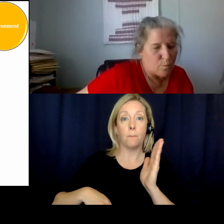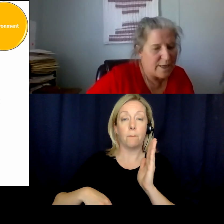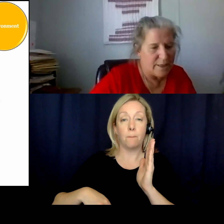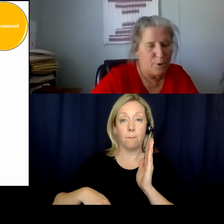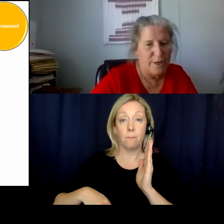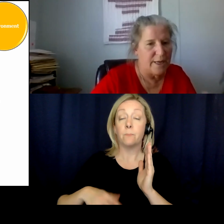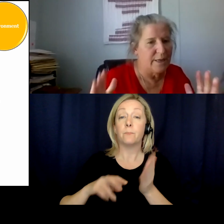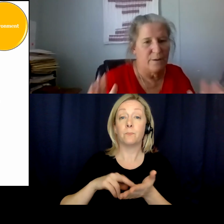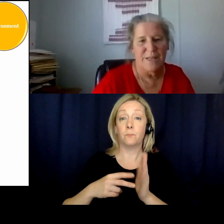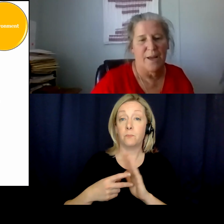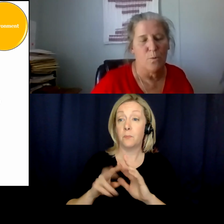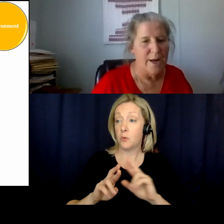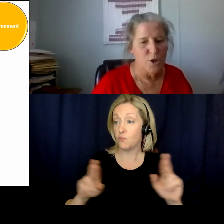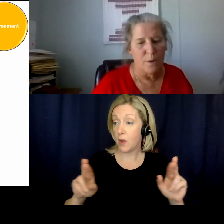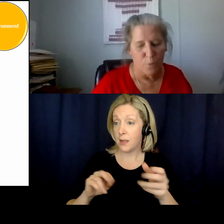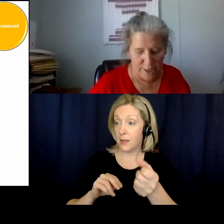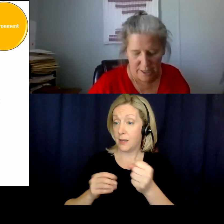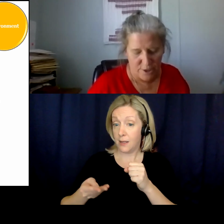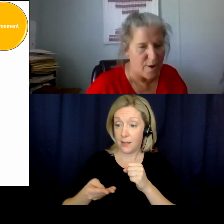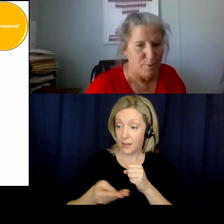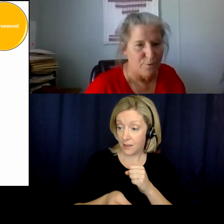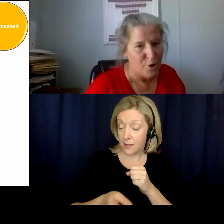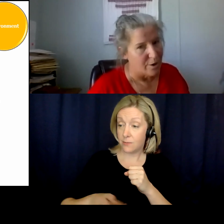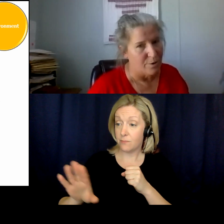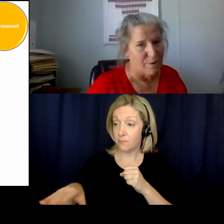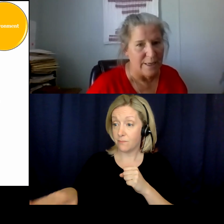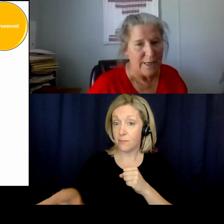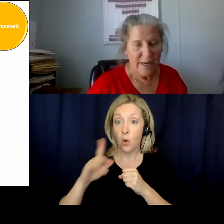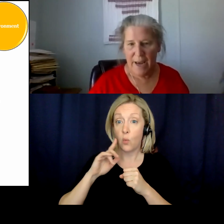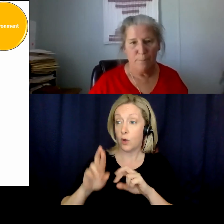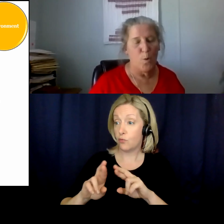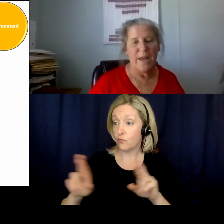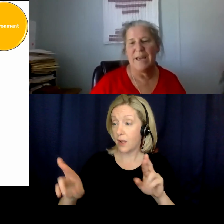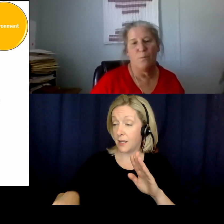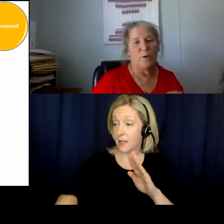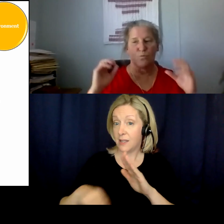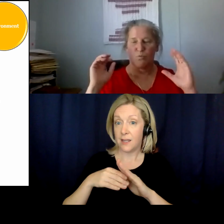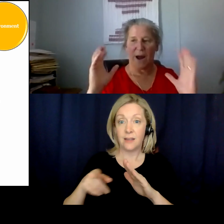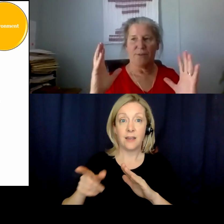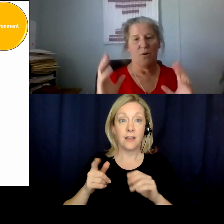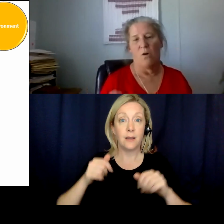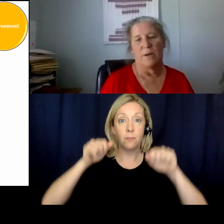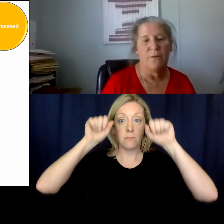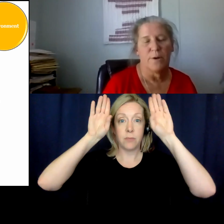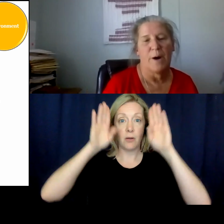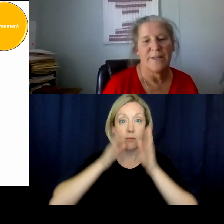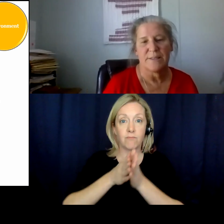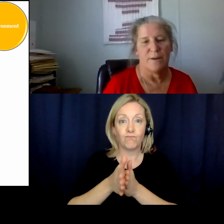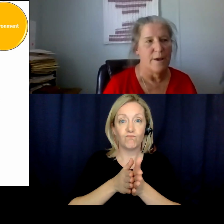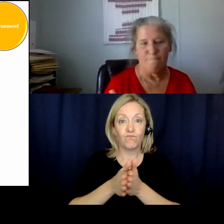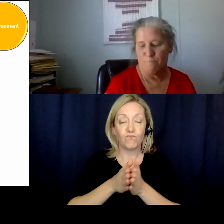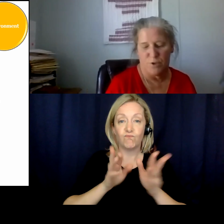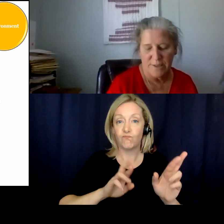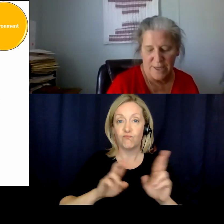we get ready to put it in. And it was like, okay, John, we're going to unstrap your foot. Are you ready? And boy, he was right there on